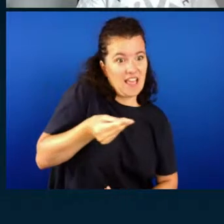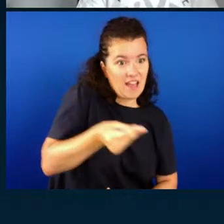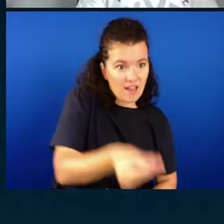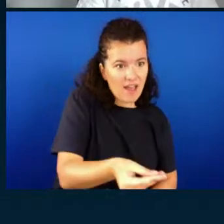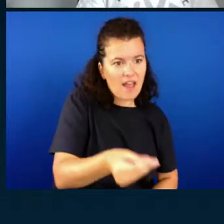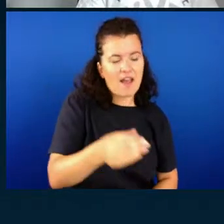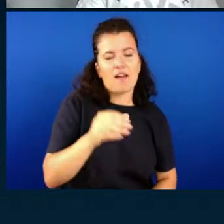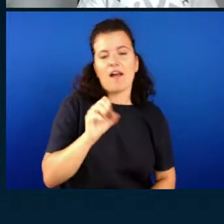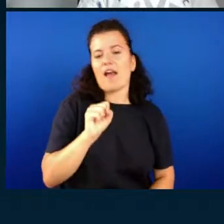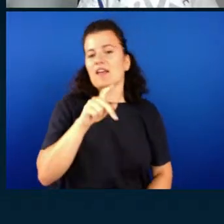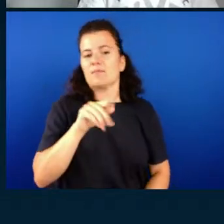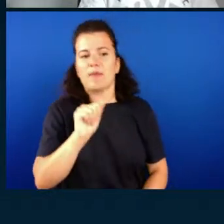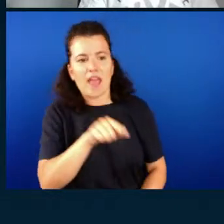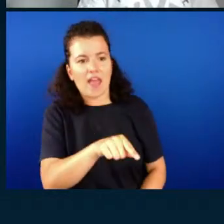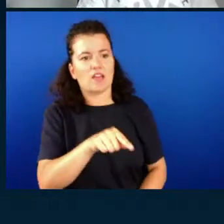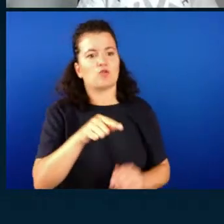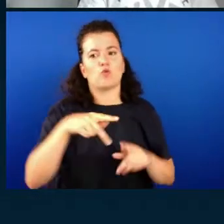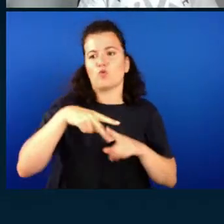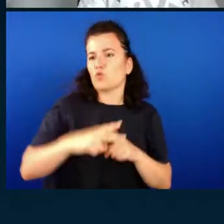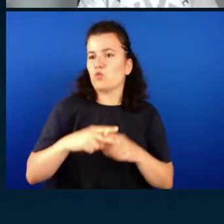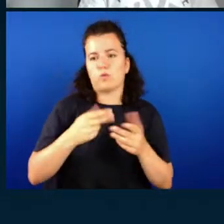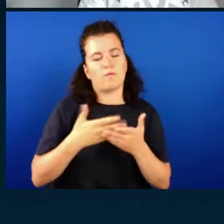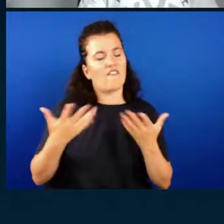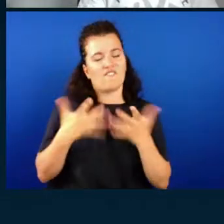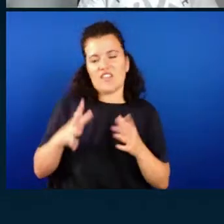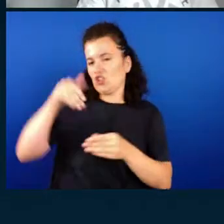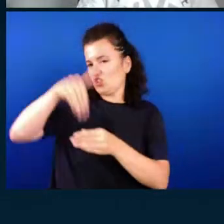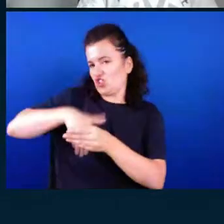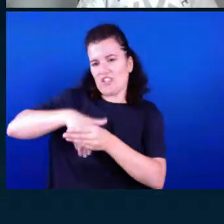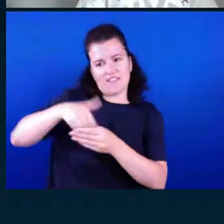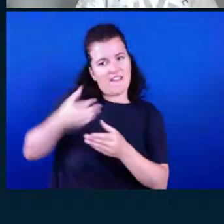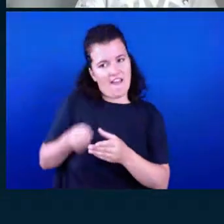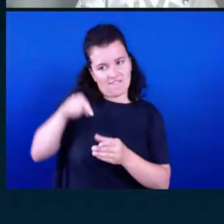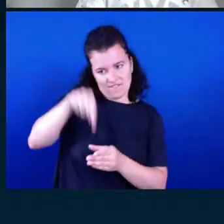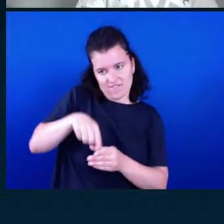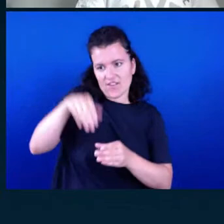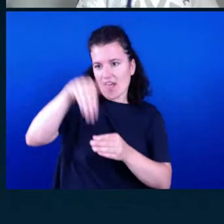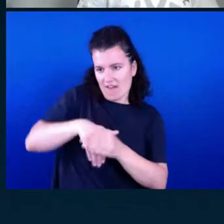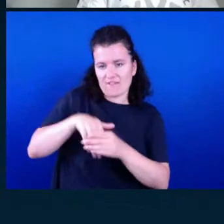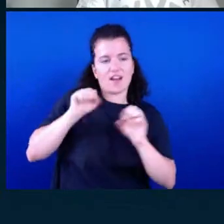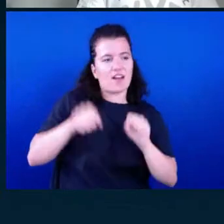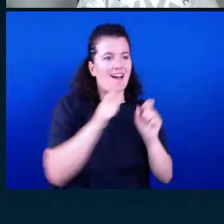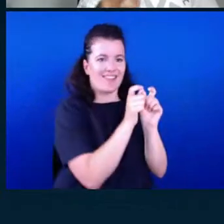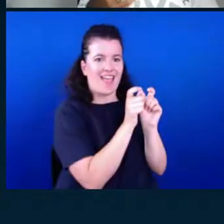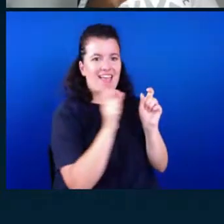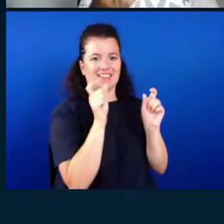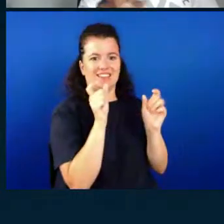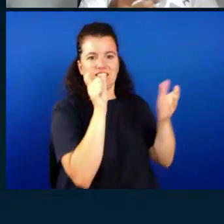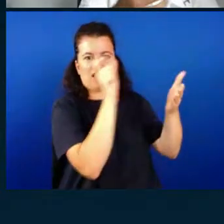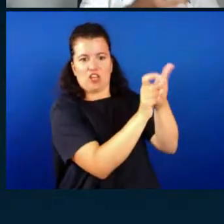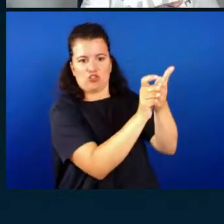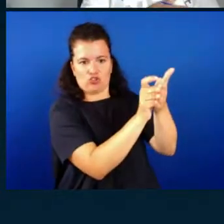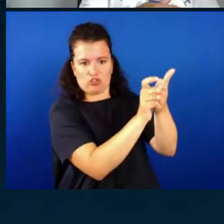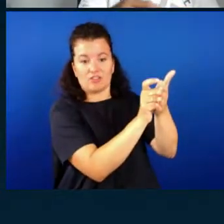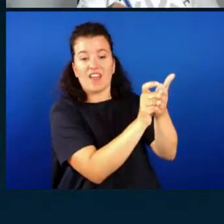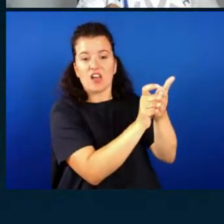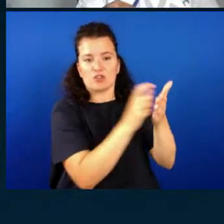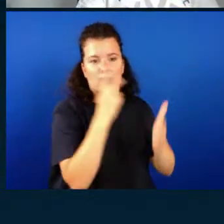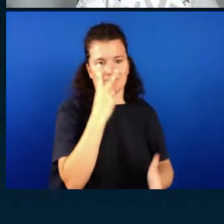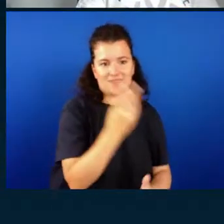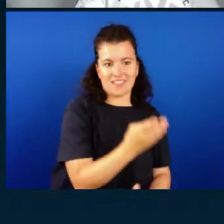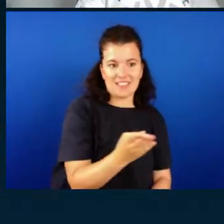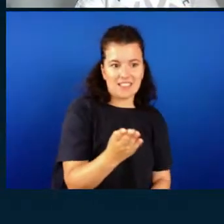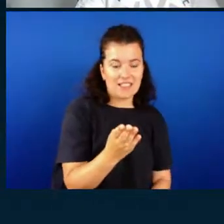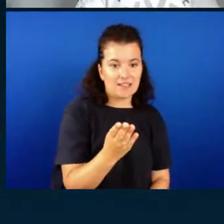and toolkits that you can use to build extensions on top of it. And that's where you use Azure DevOps